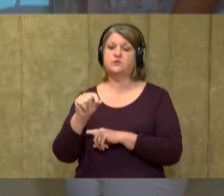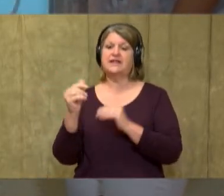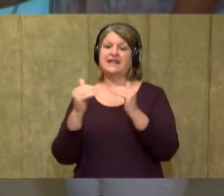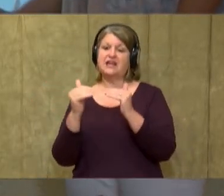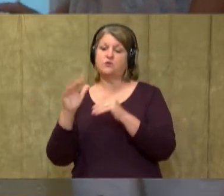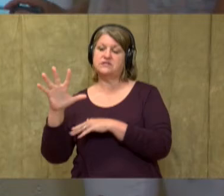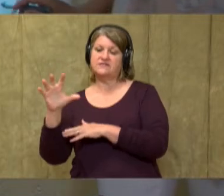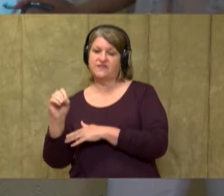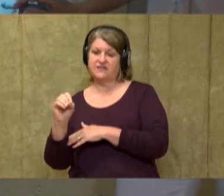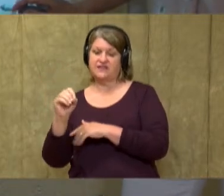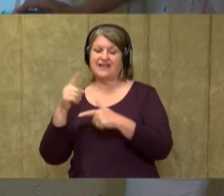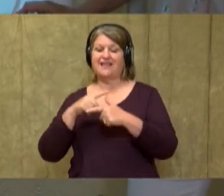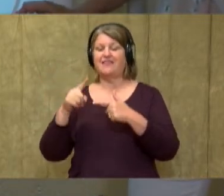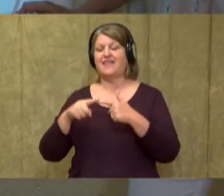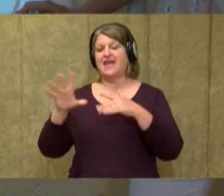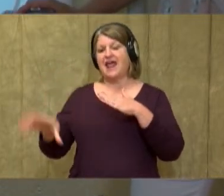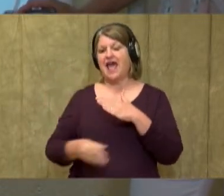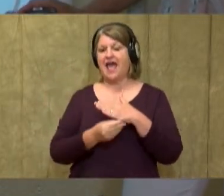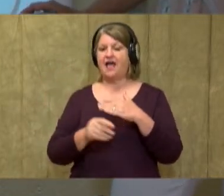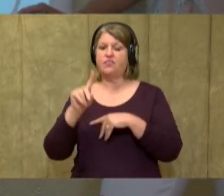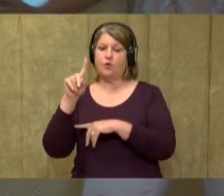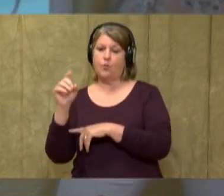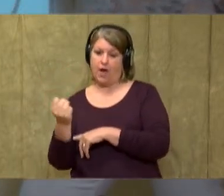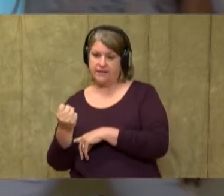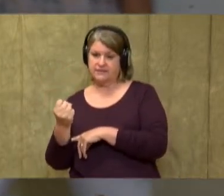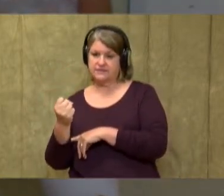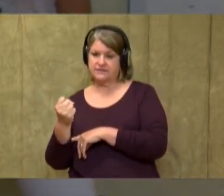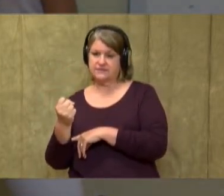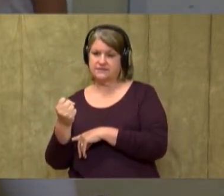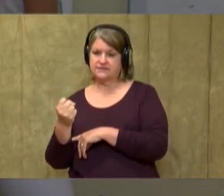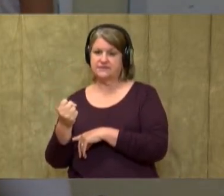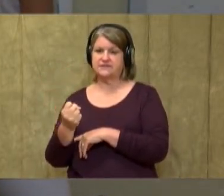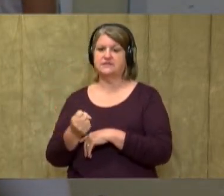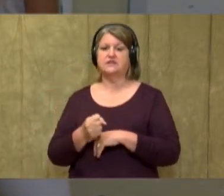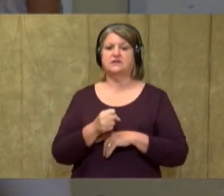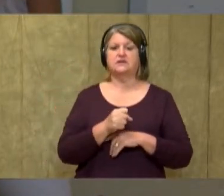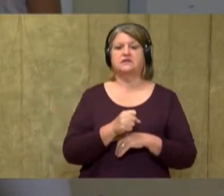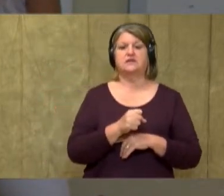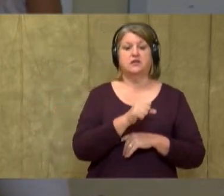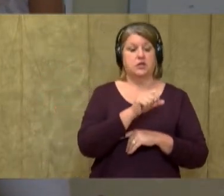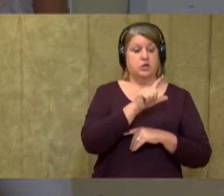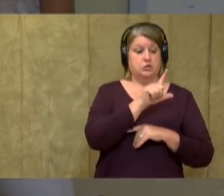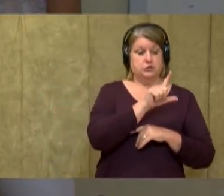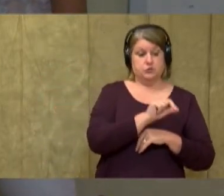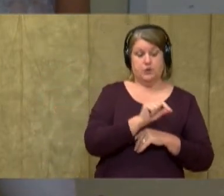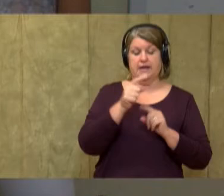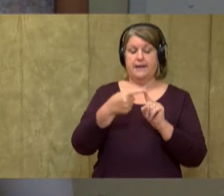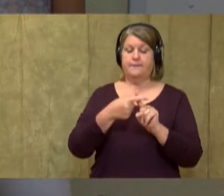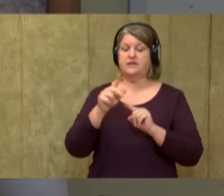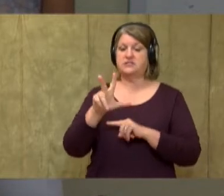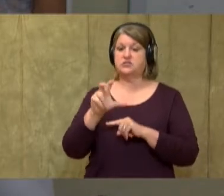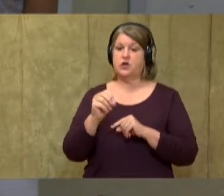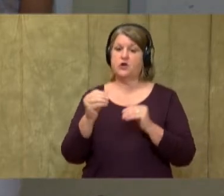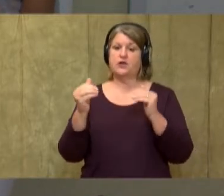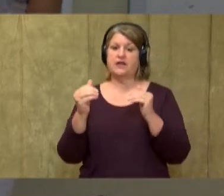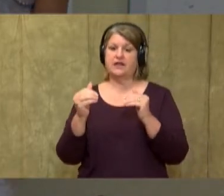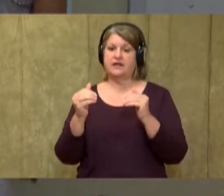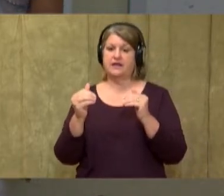50. And then add your ones back to it. 20 plus 30 equals